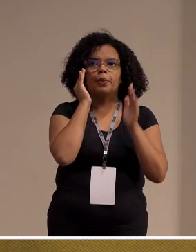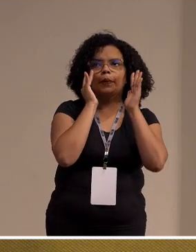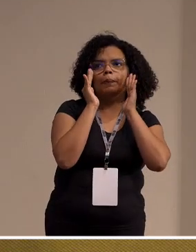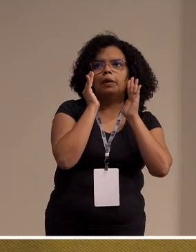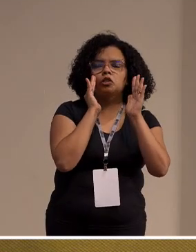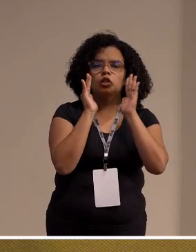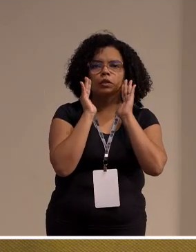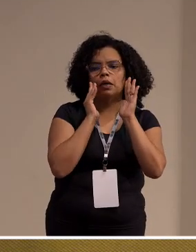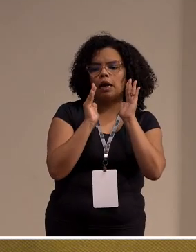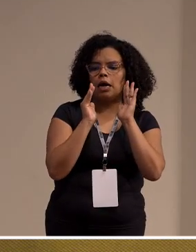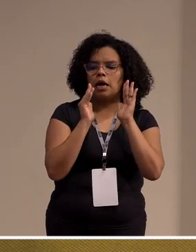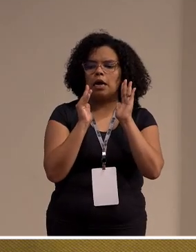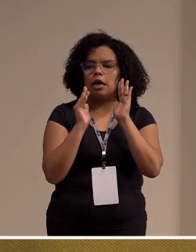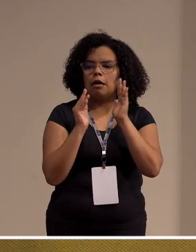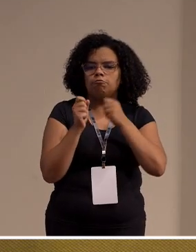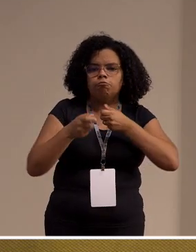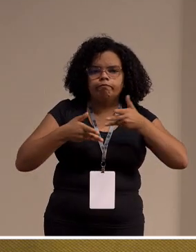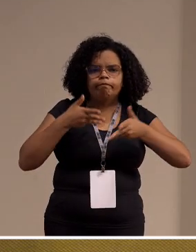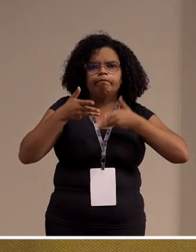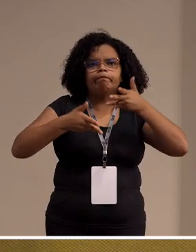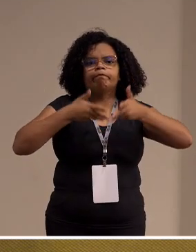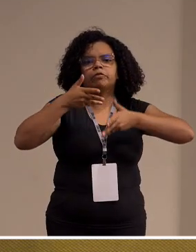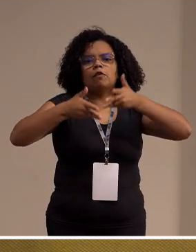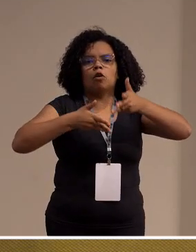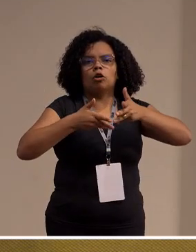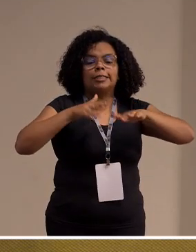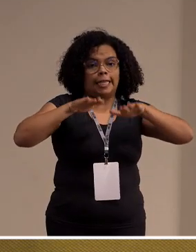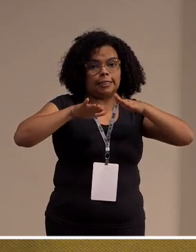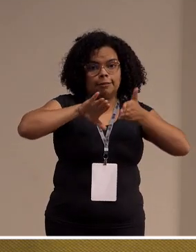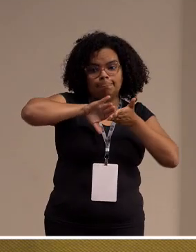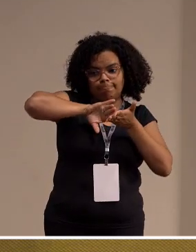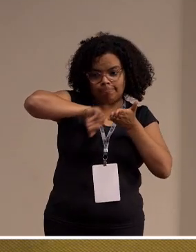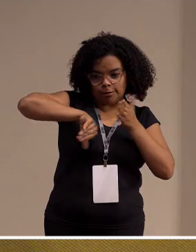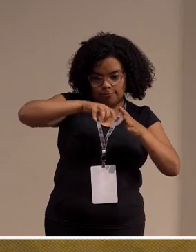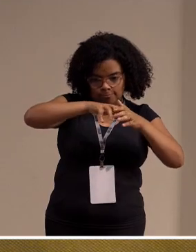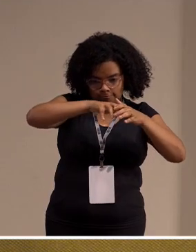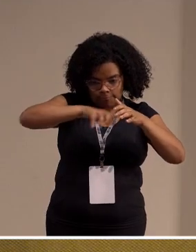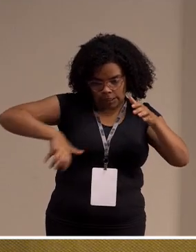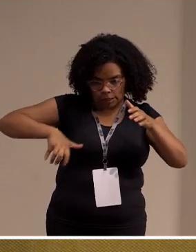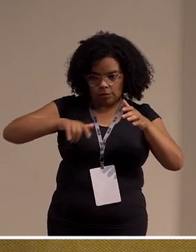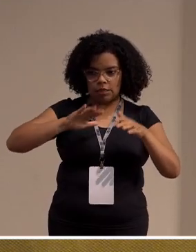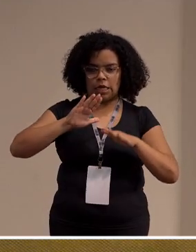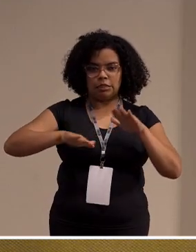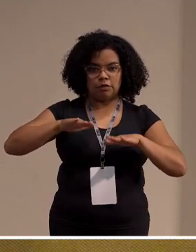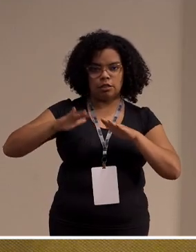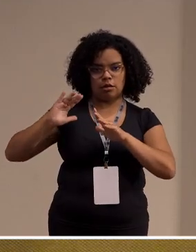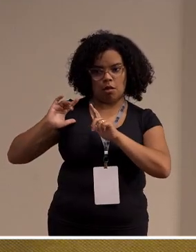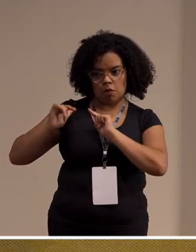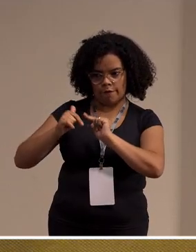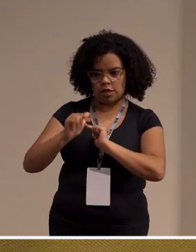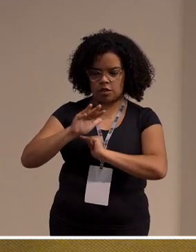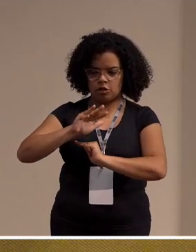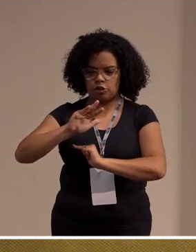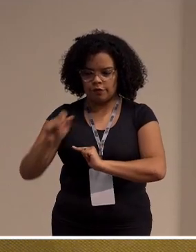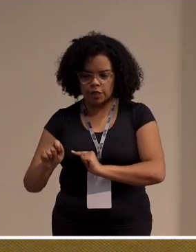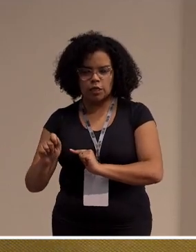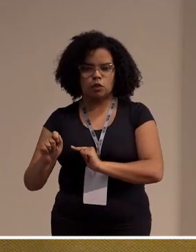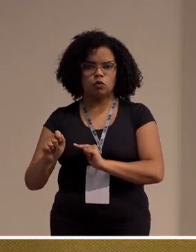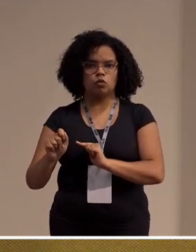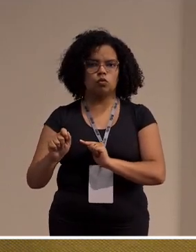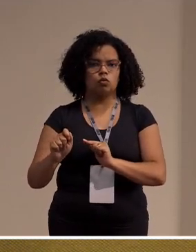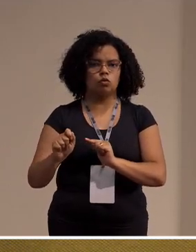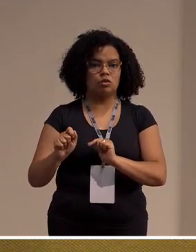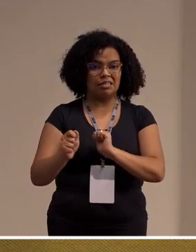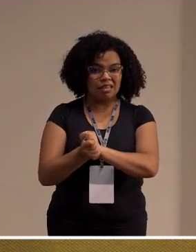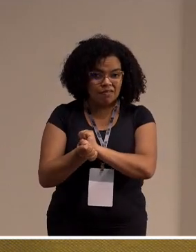like a lot of people who are descended from enslaved Africans, I'm both mesmerized and tortured by what I don't